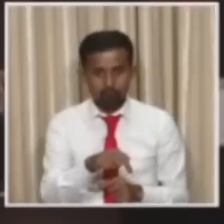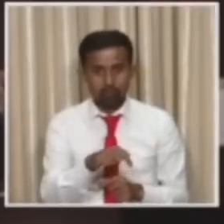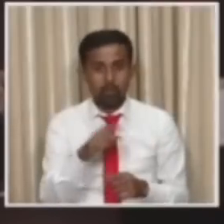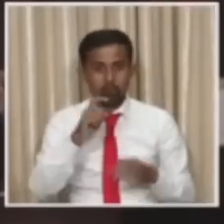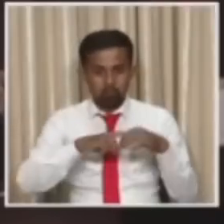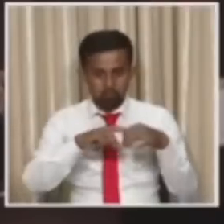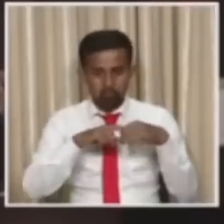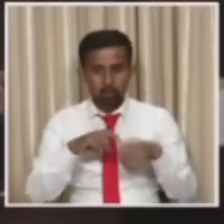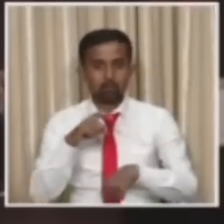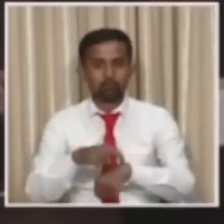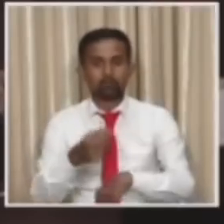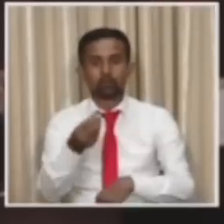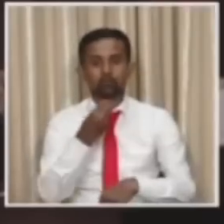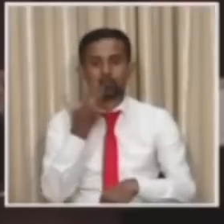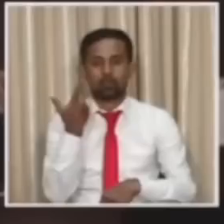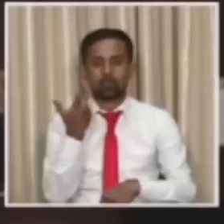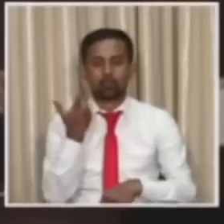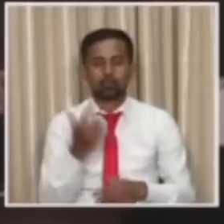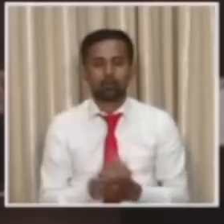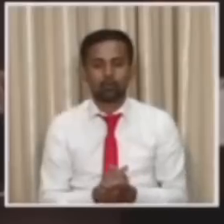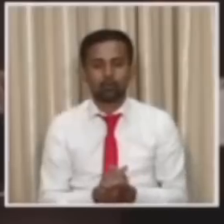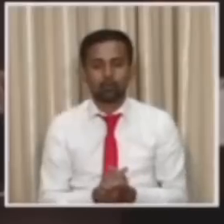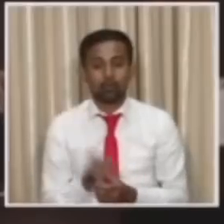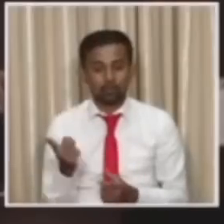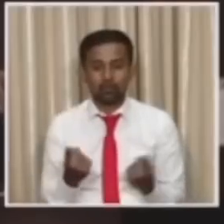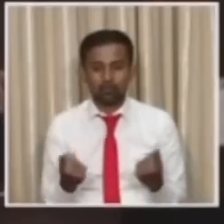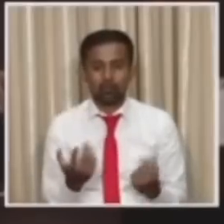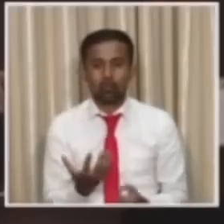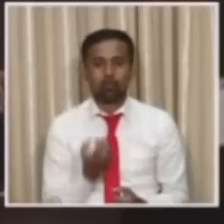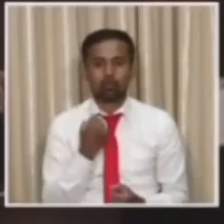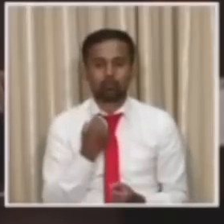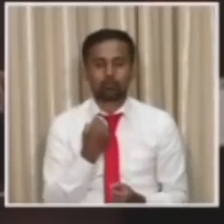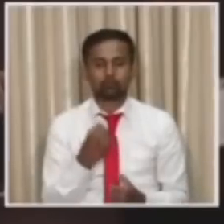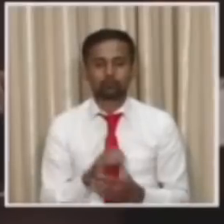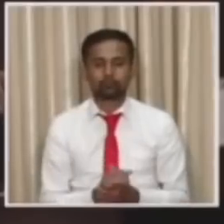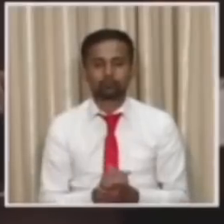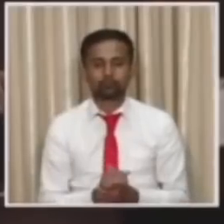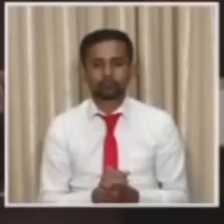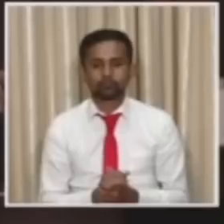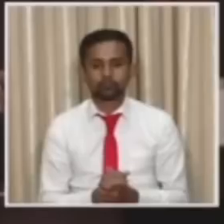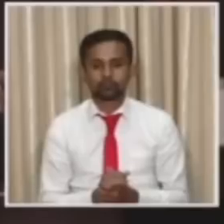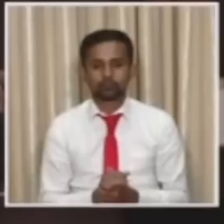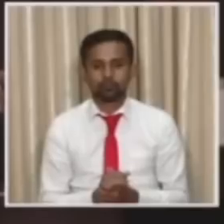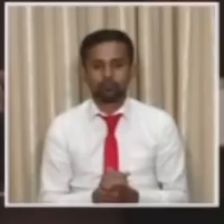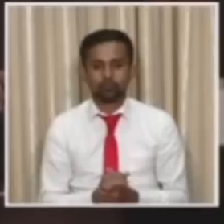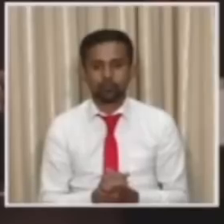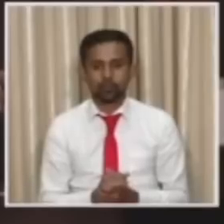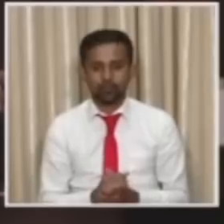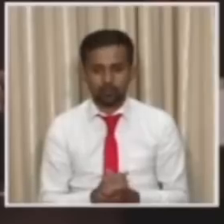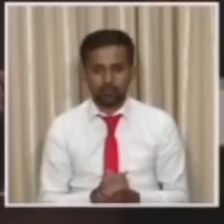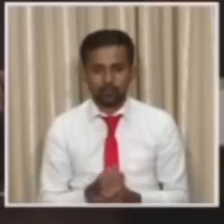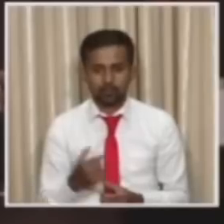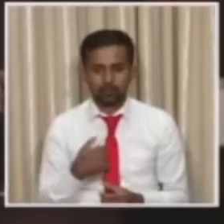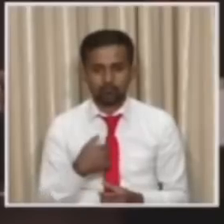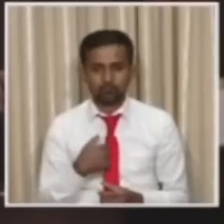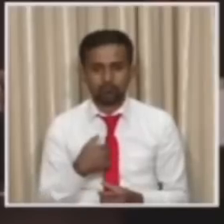had permitted him to come to parliament to raise a privilege issue so as the government ranks and also the opposition ranks I'm very disturbed that some of the opposition members have not